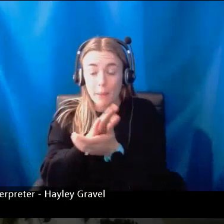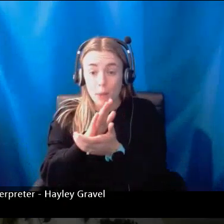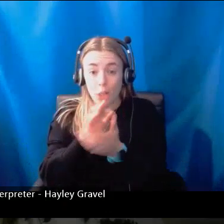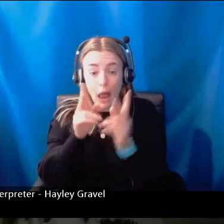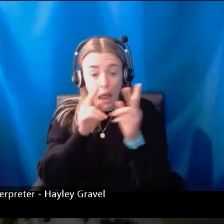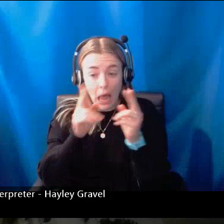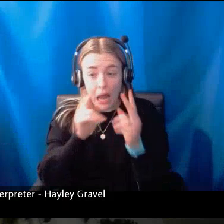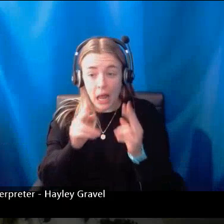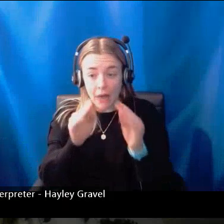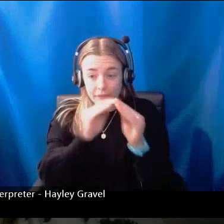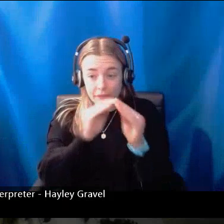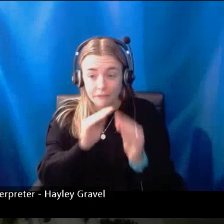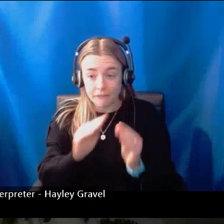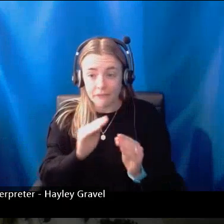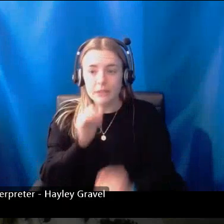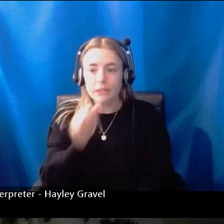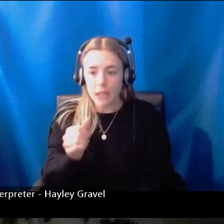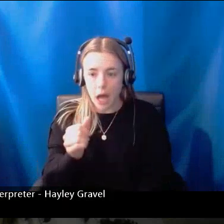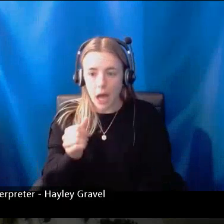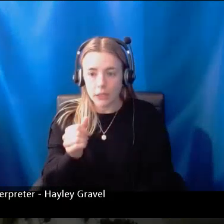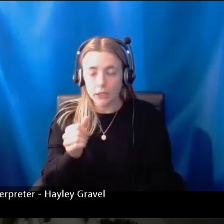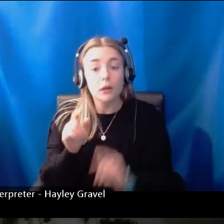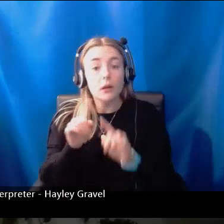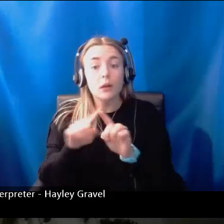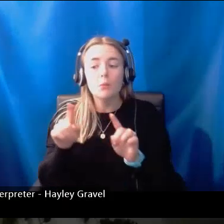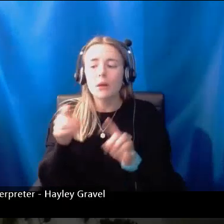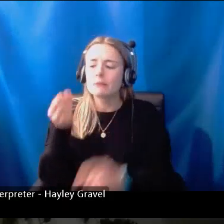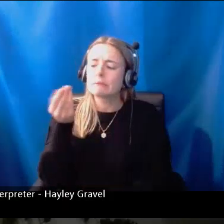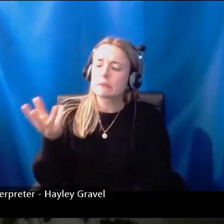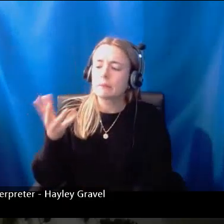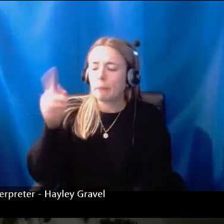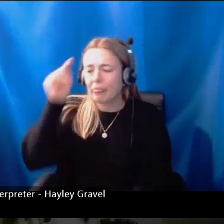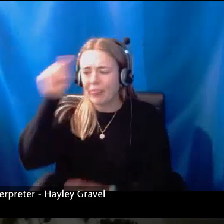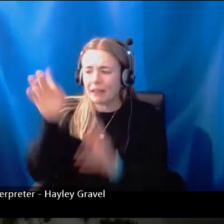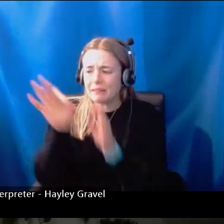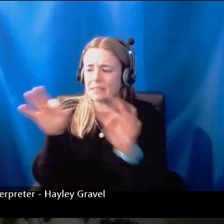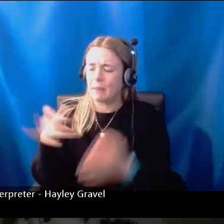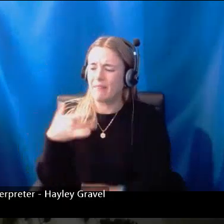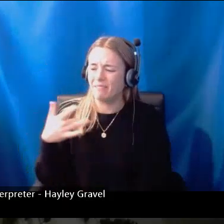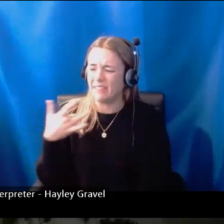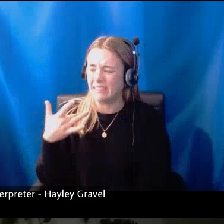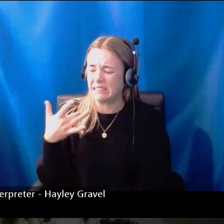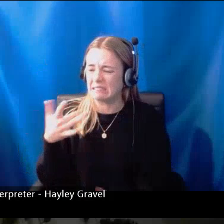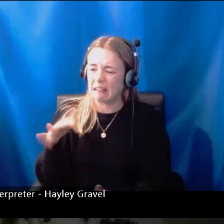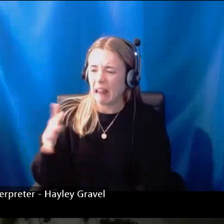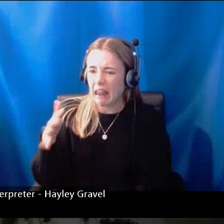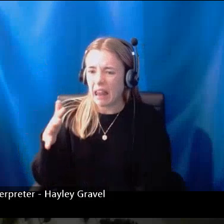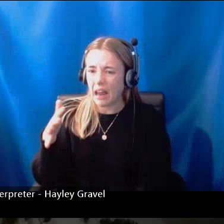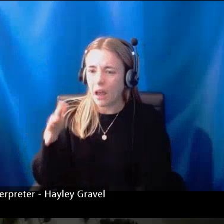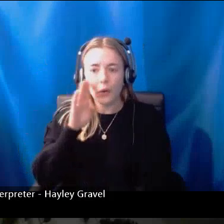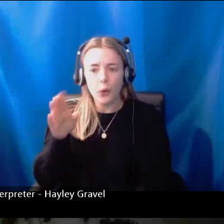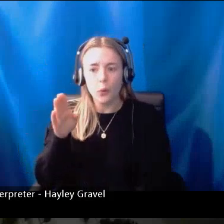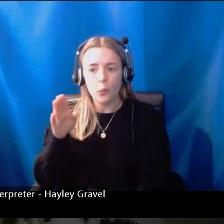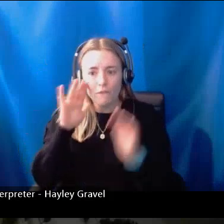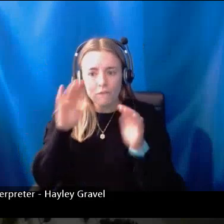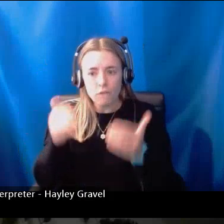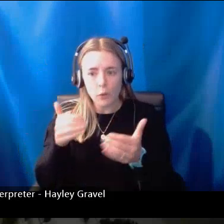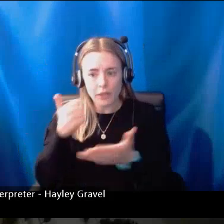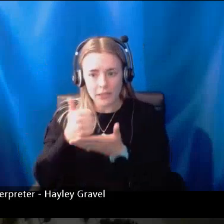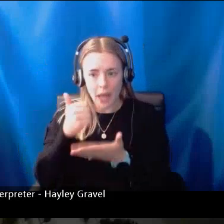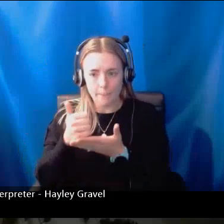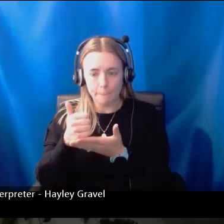me know, or if you give me an idea on kind of what you're struggling with, I'll go from there. Does that make sense to everybody? I did the same thing with your